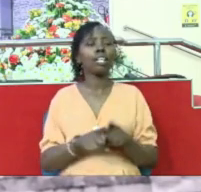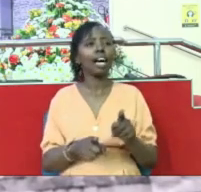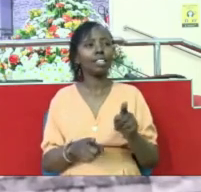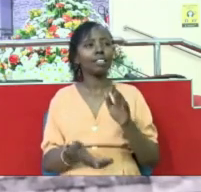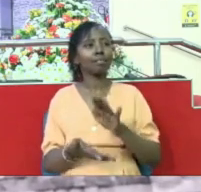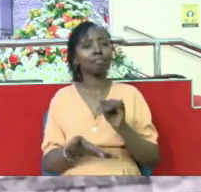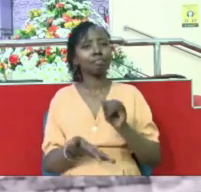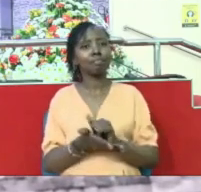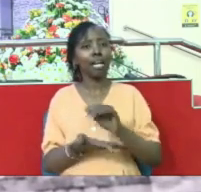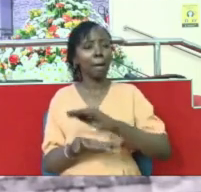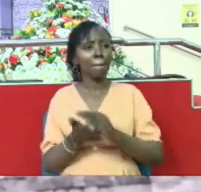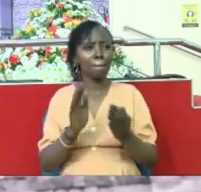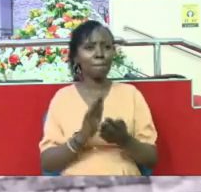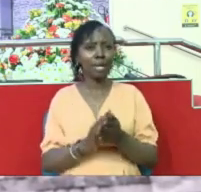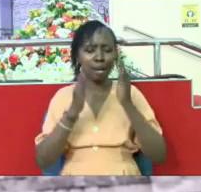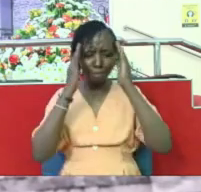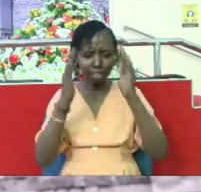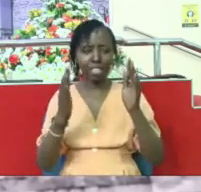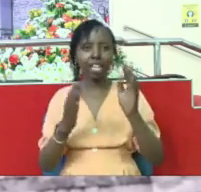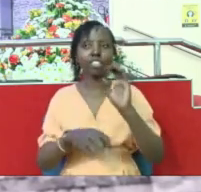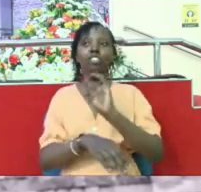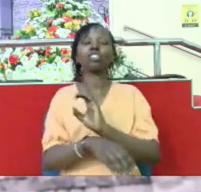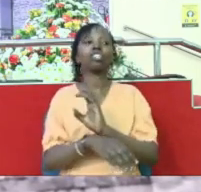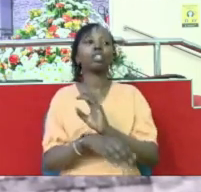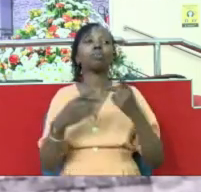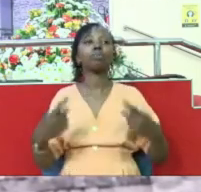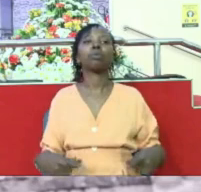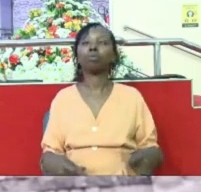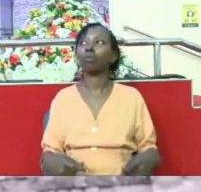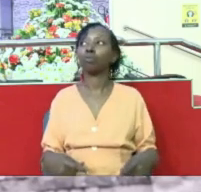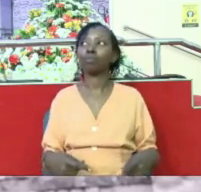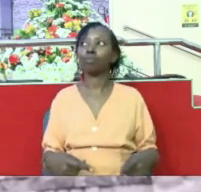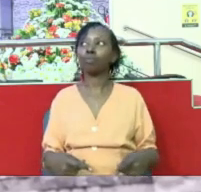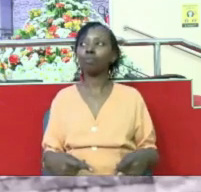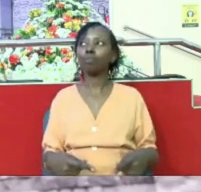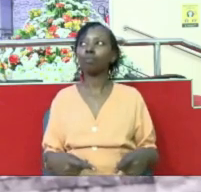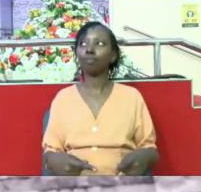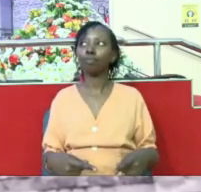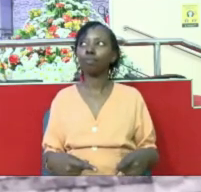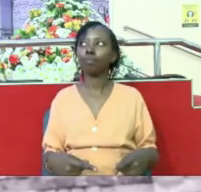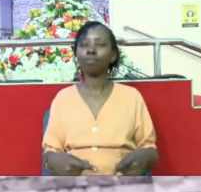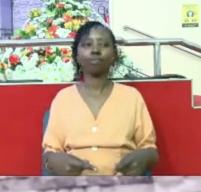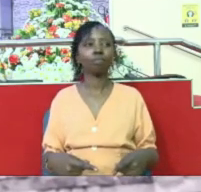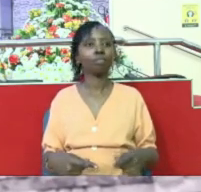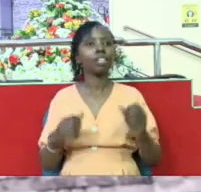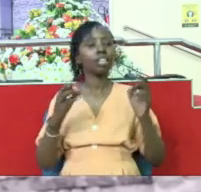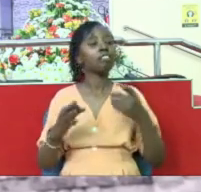God knows what I gave, even if I told you, what are you going to do? Nikikwambia utafanya nini? Utadu.